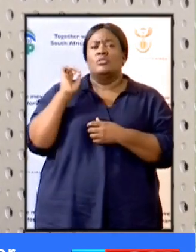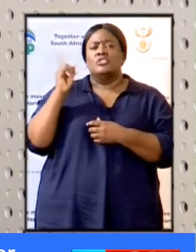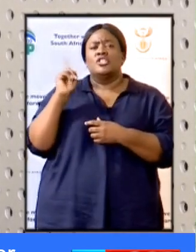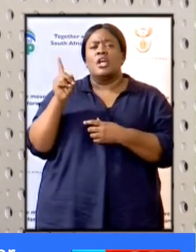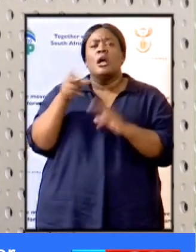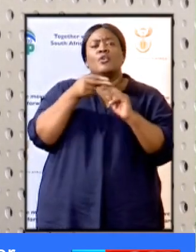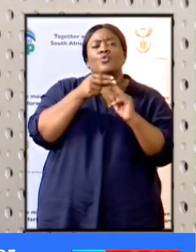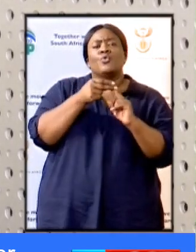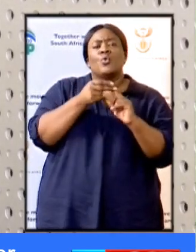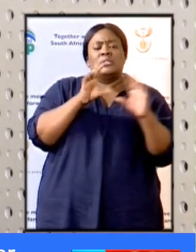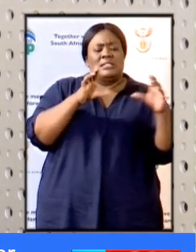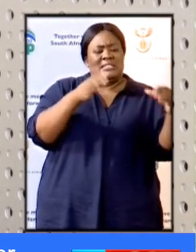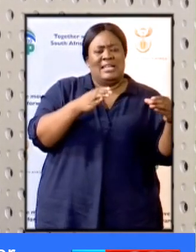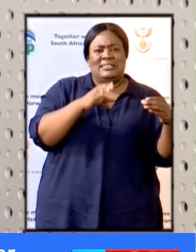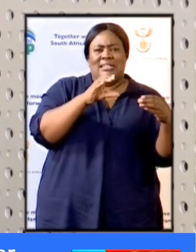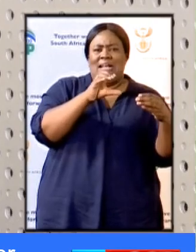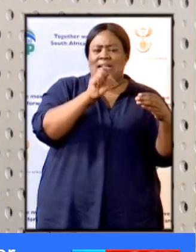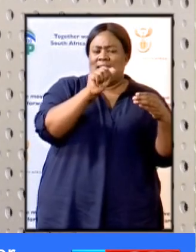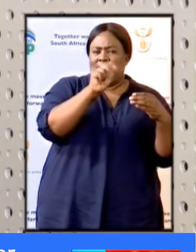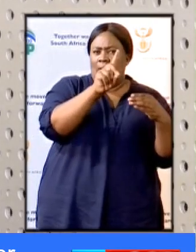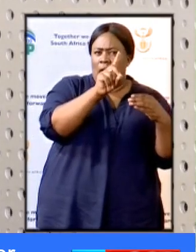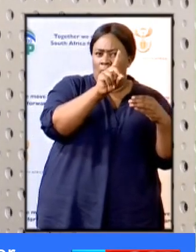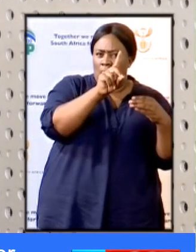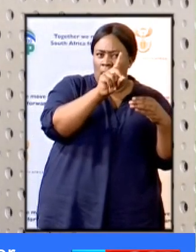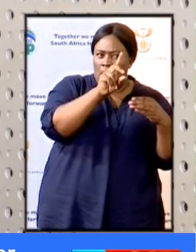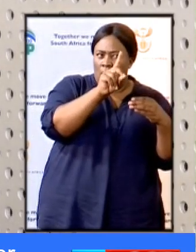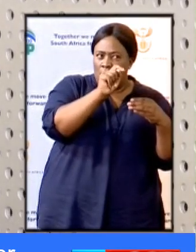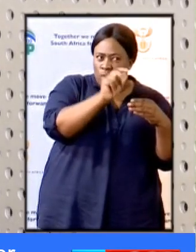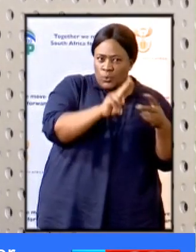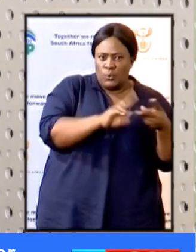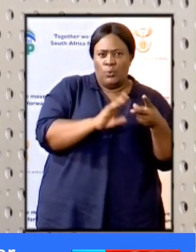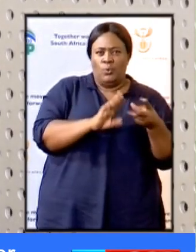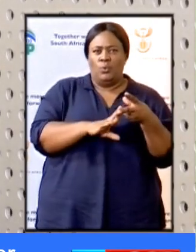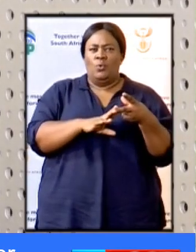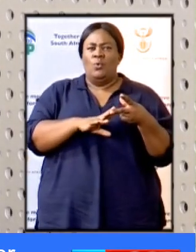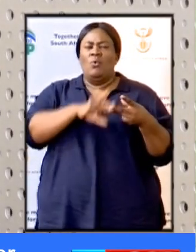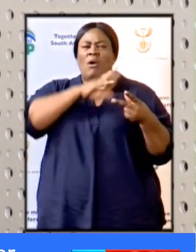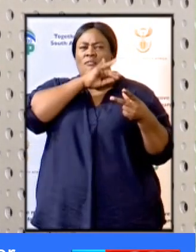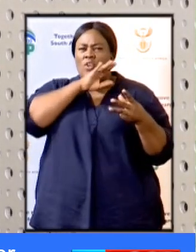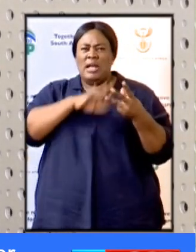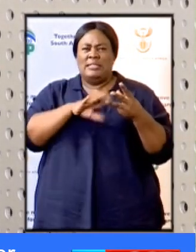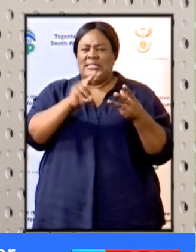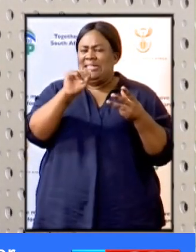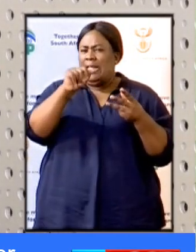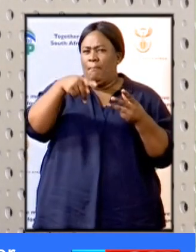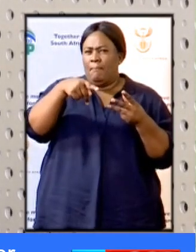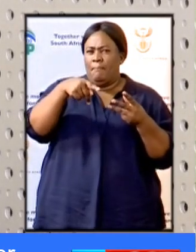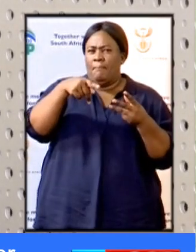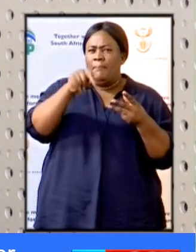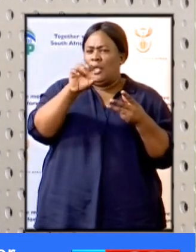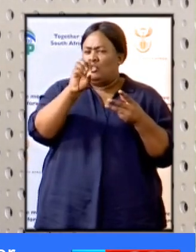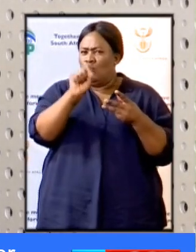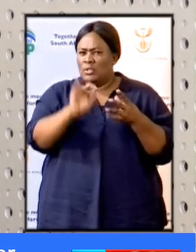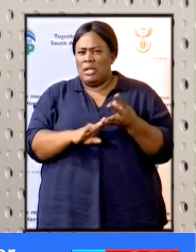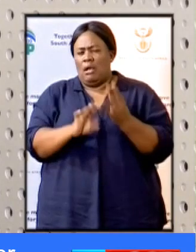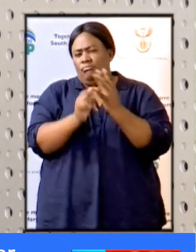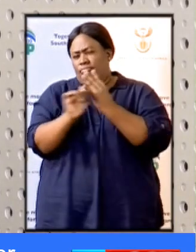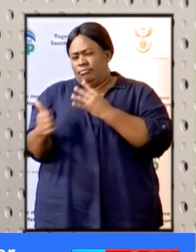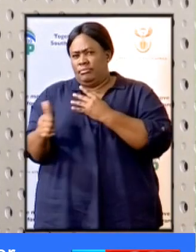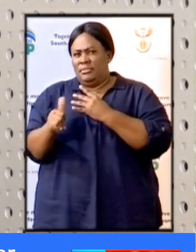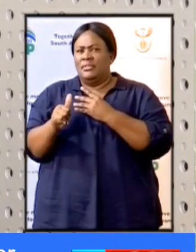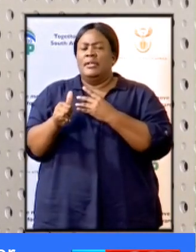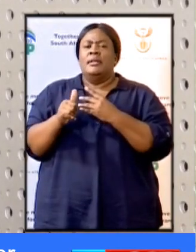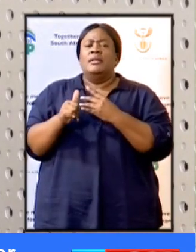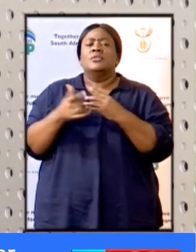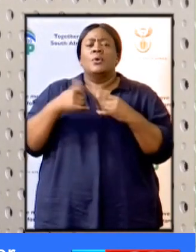sector, SADTU, NAPTOSA, South Africans on the Revesa, INI, NATU, and PEU. We also